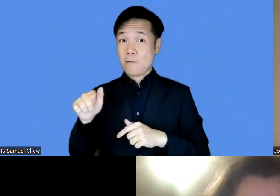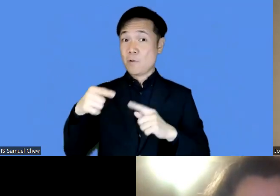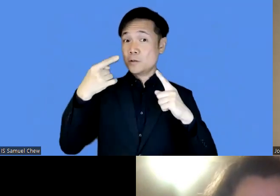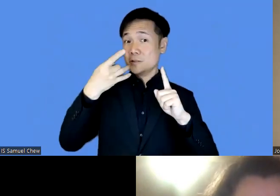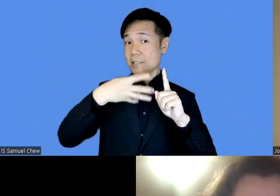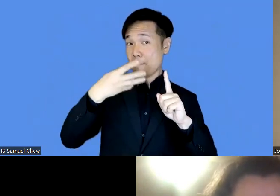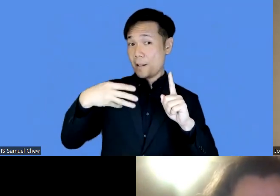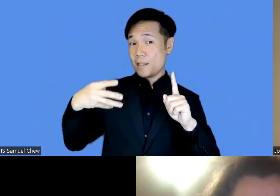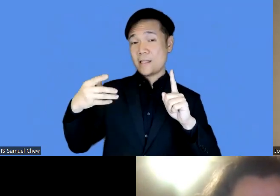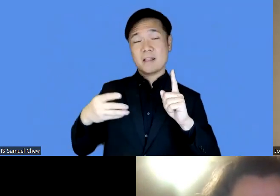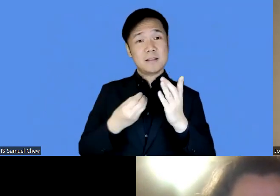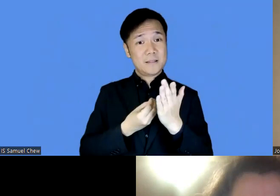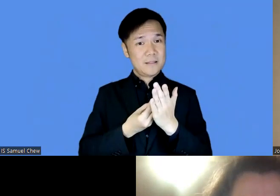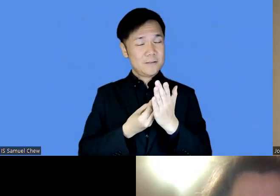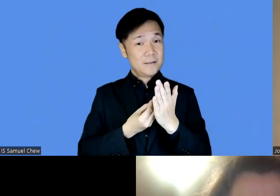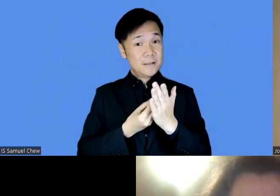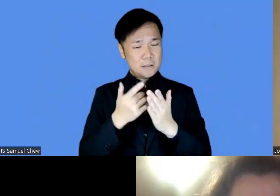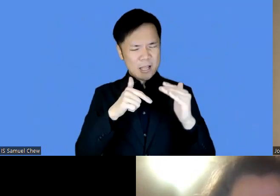gaps and how to fill them using